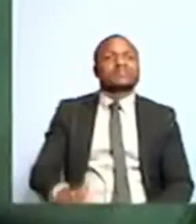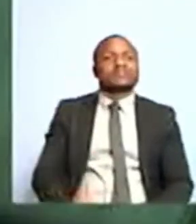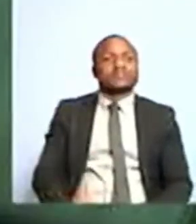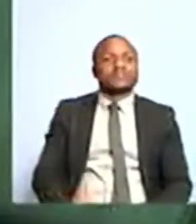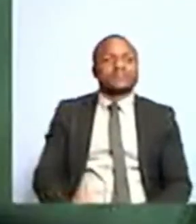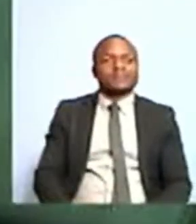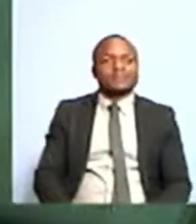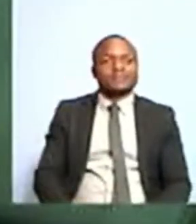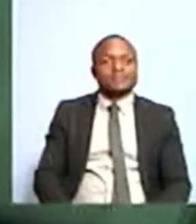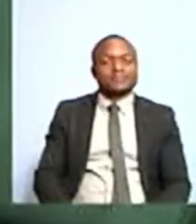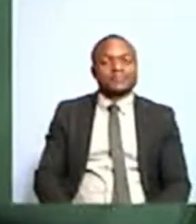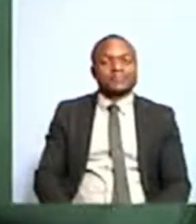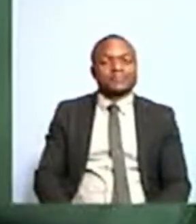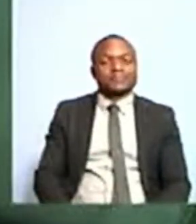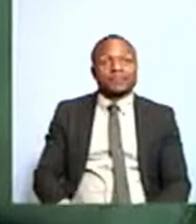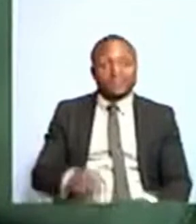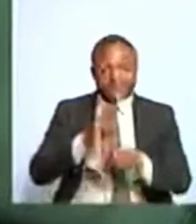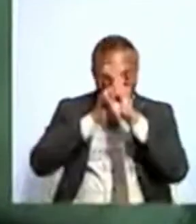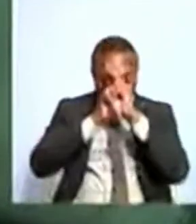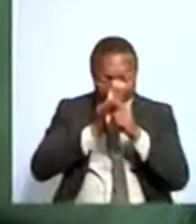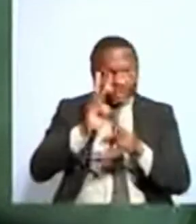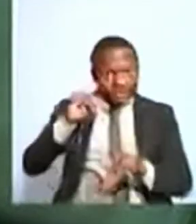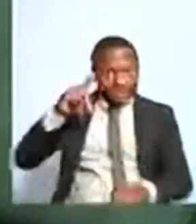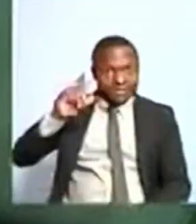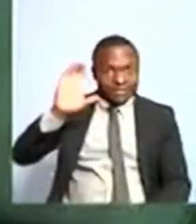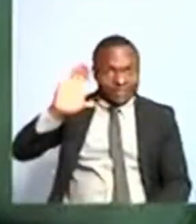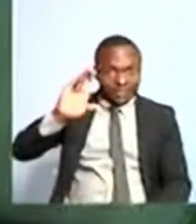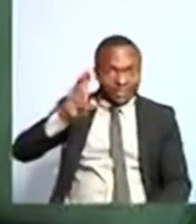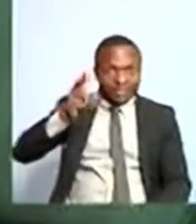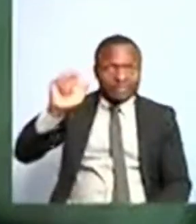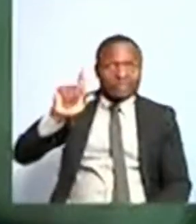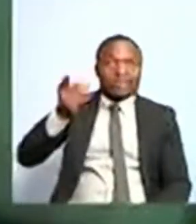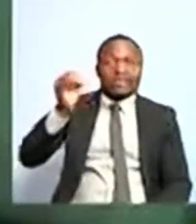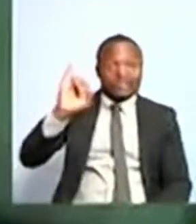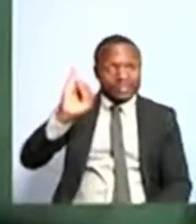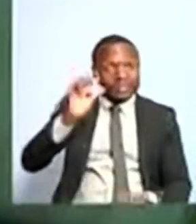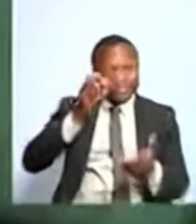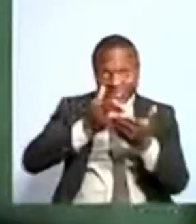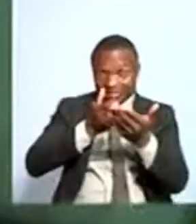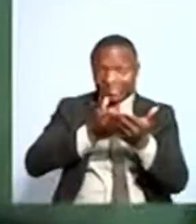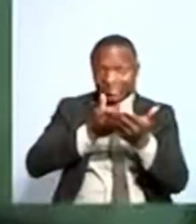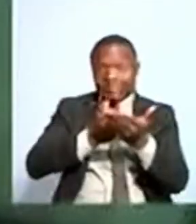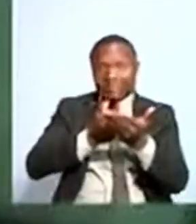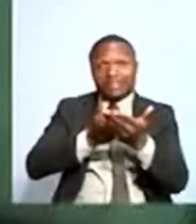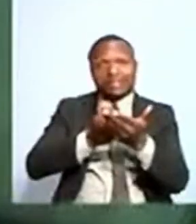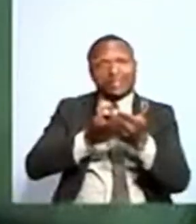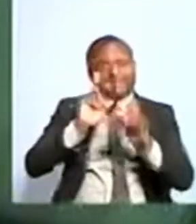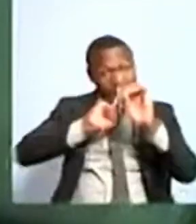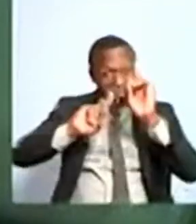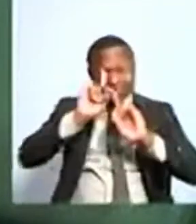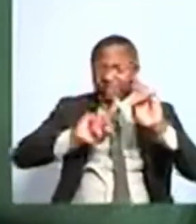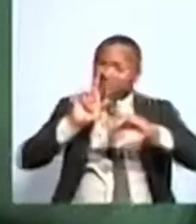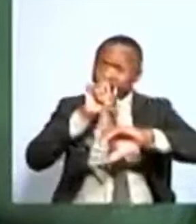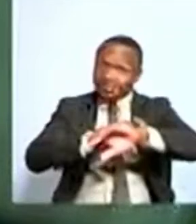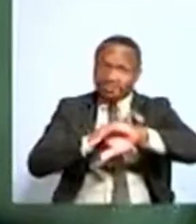And Honorable Member for Chirubi, this debate is not timed. As such,